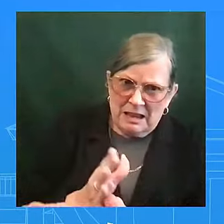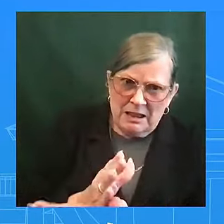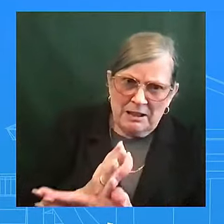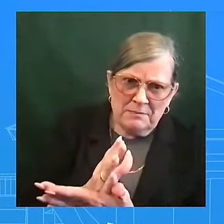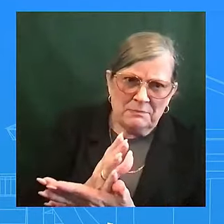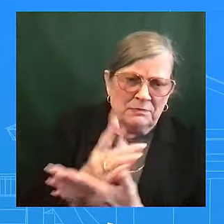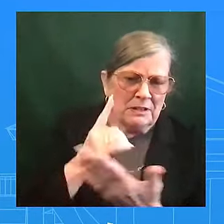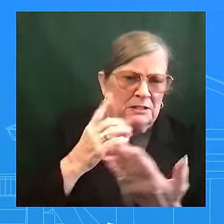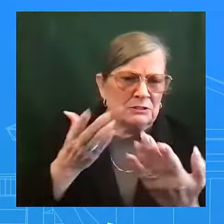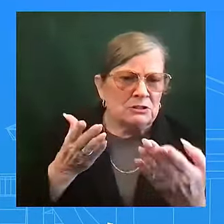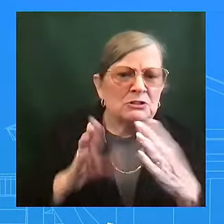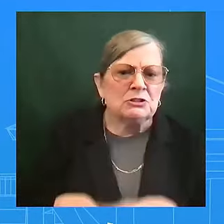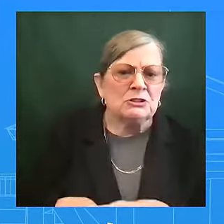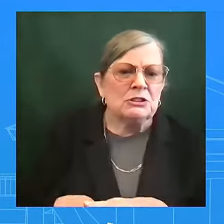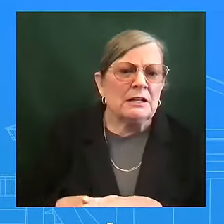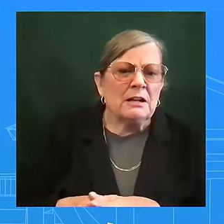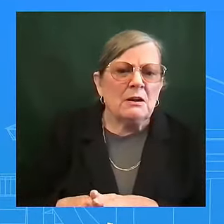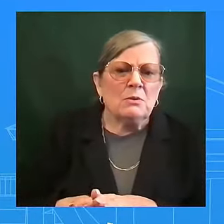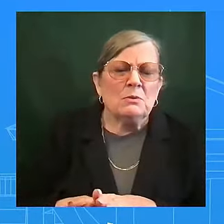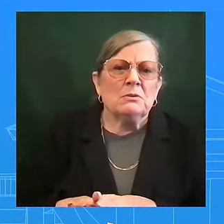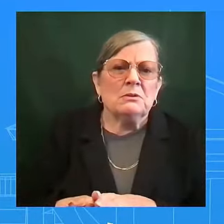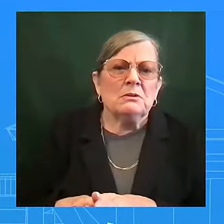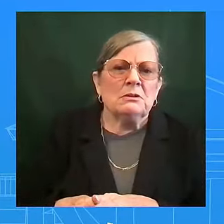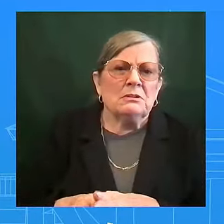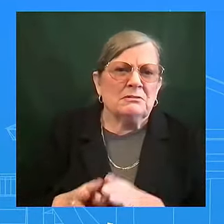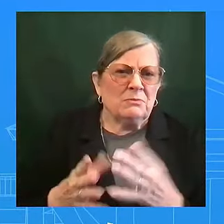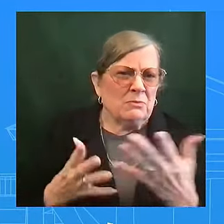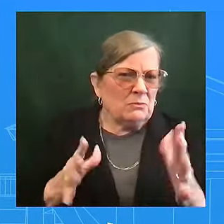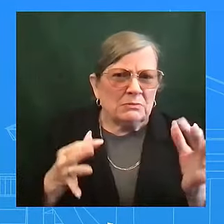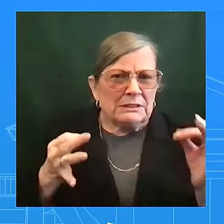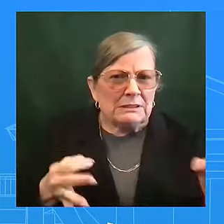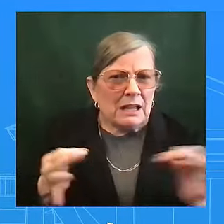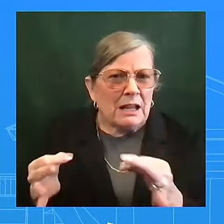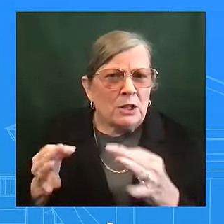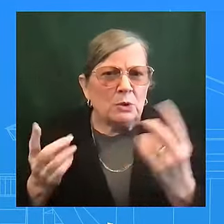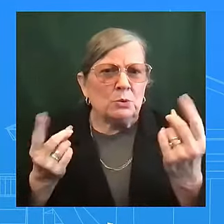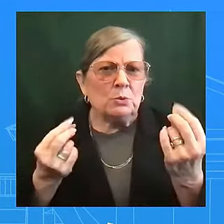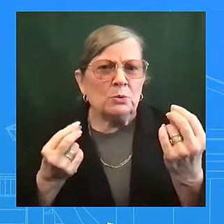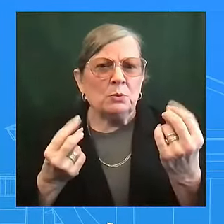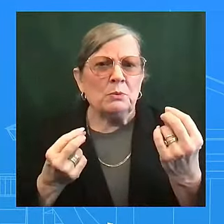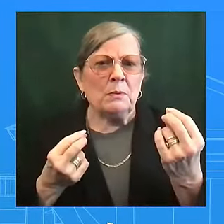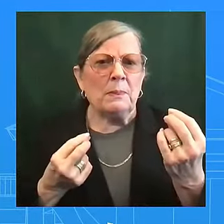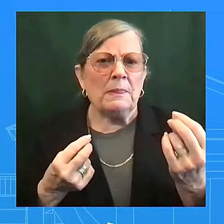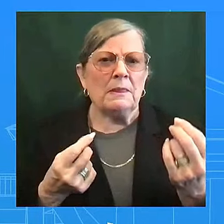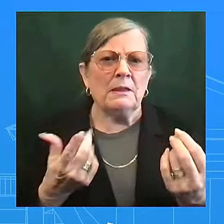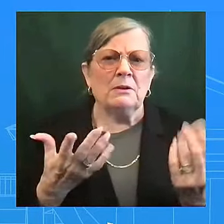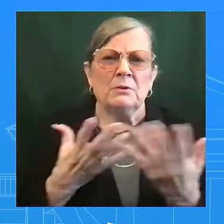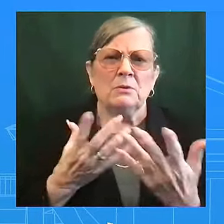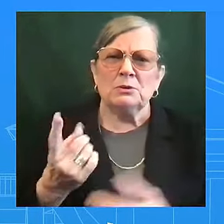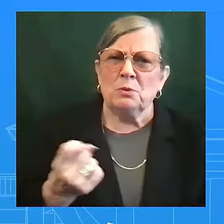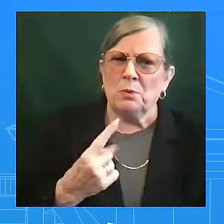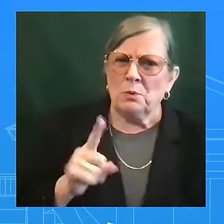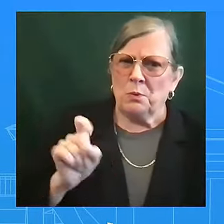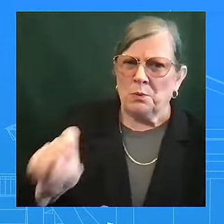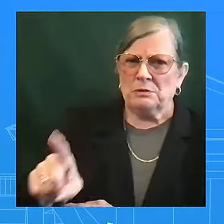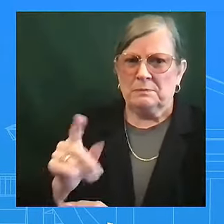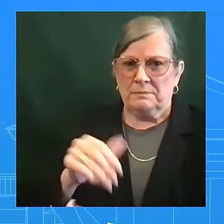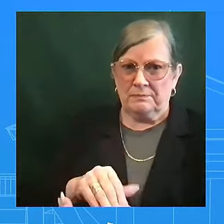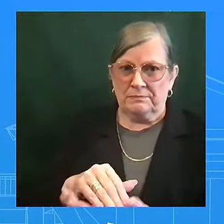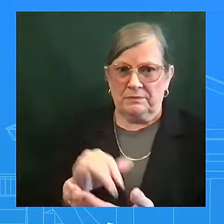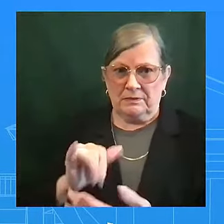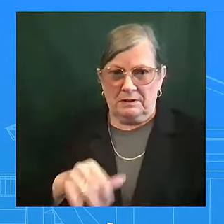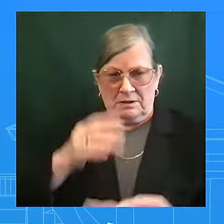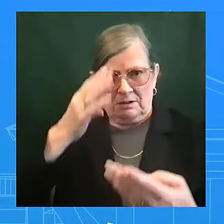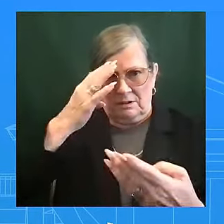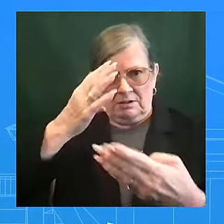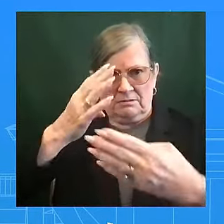that one more time. The UN Secretary General said the UN would monitor any ceasefire deal. Is the White House interested in taking them up on that offer? Look, as you know,